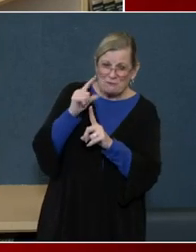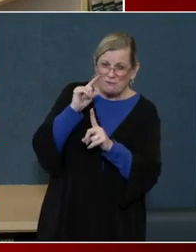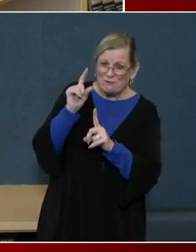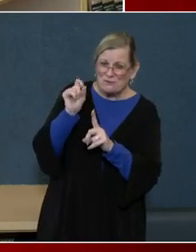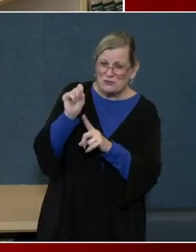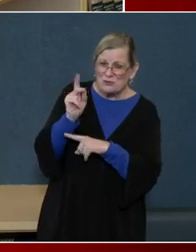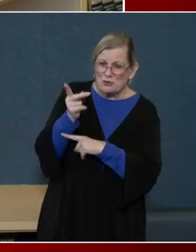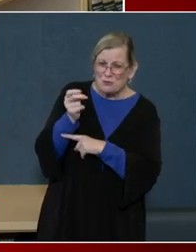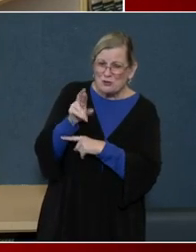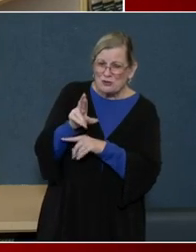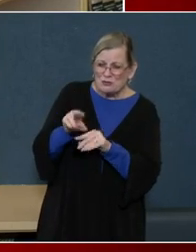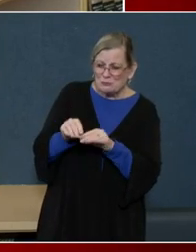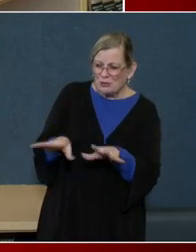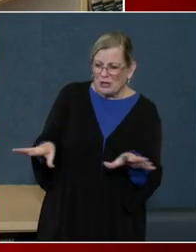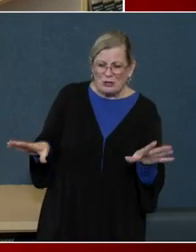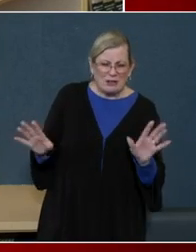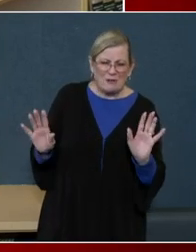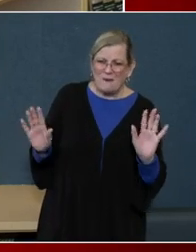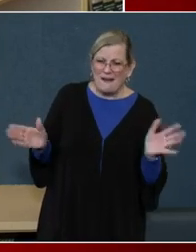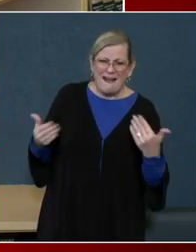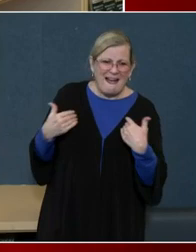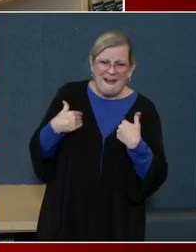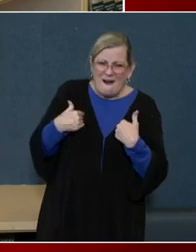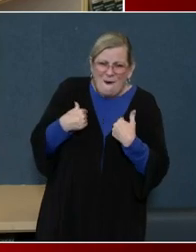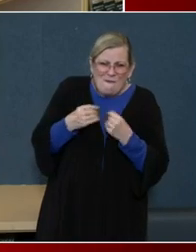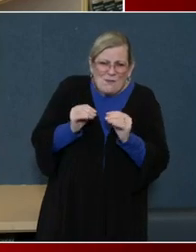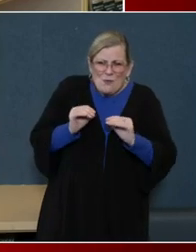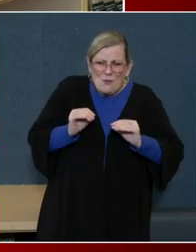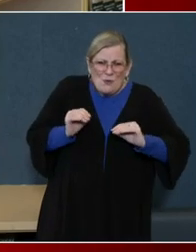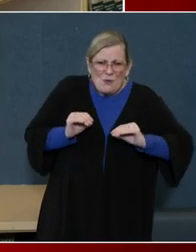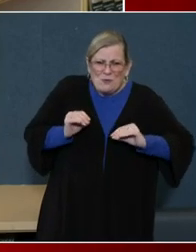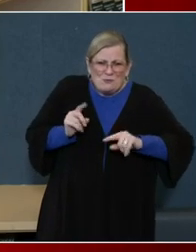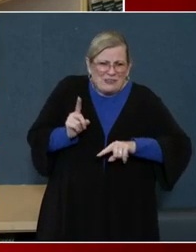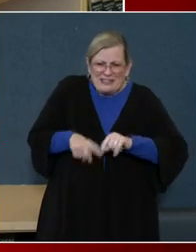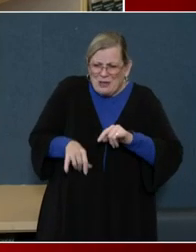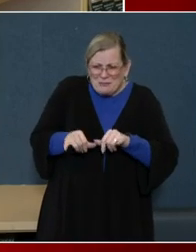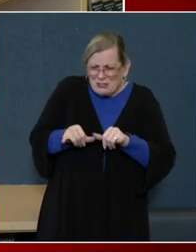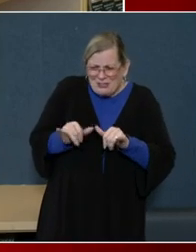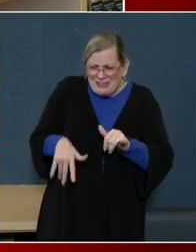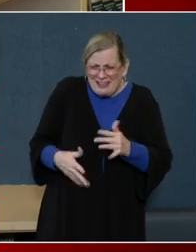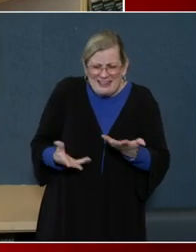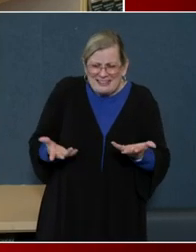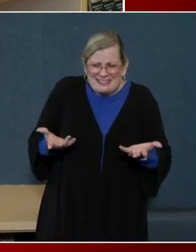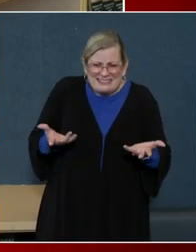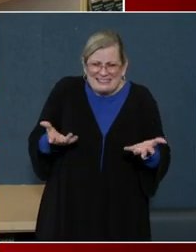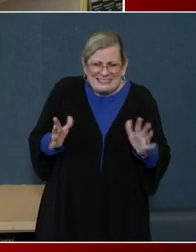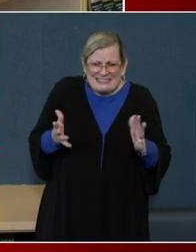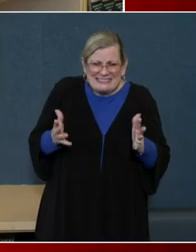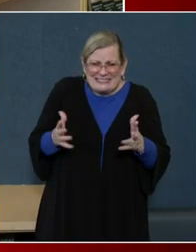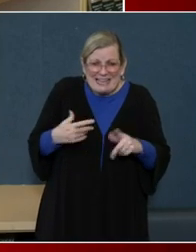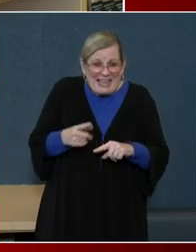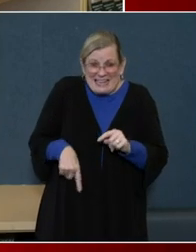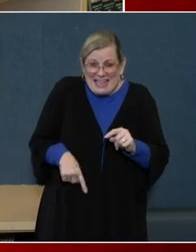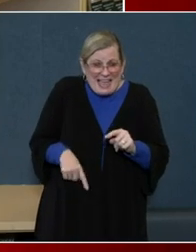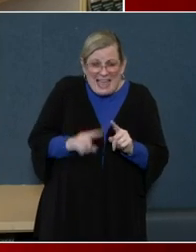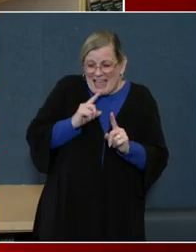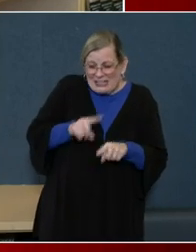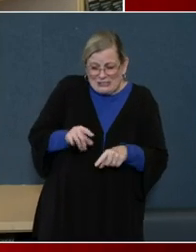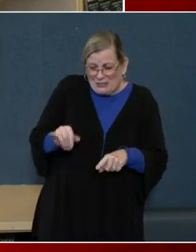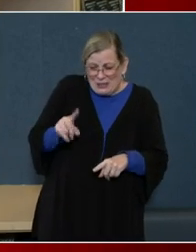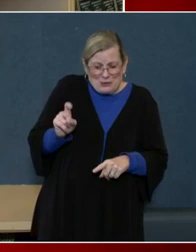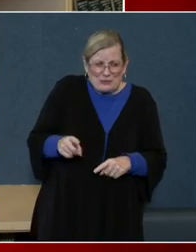spreader. Like, there's no quantifiable way for people talking about super spreader. So I cannot sanction that.